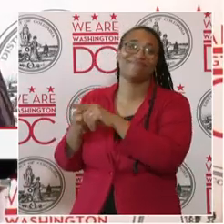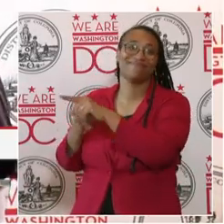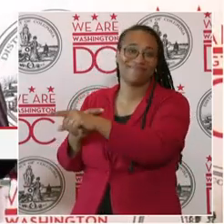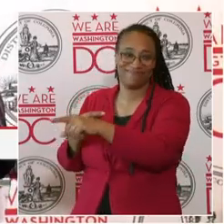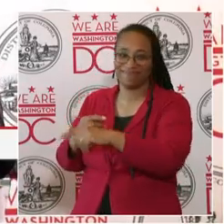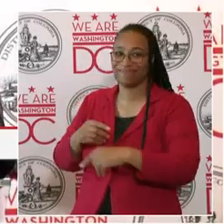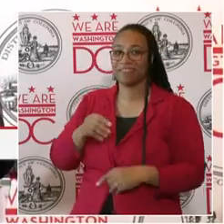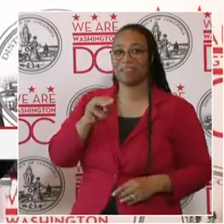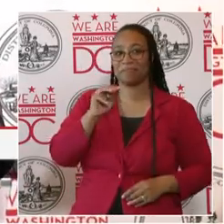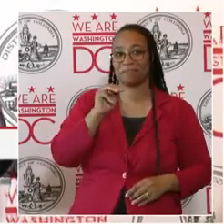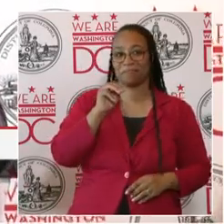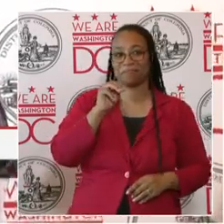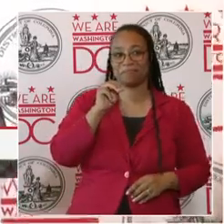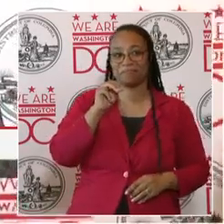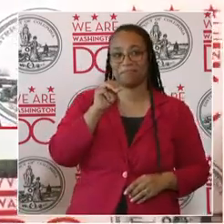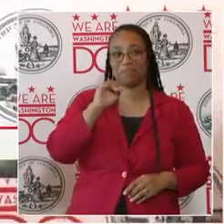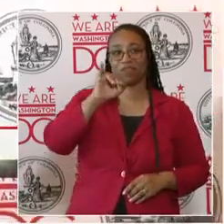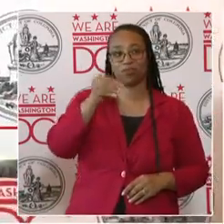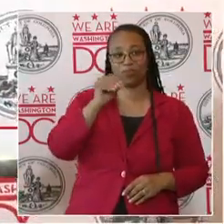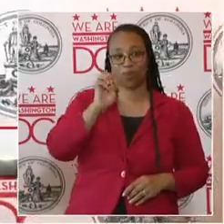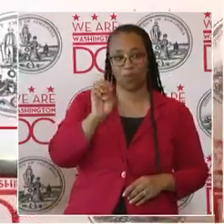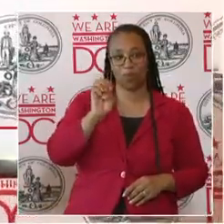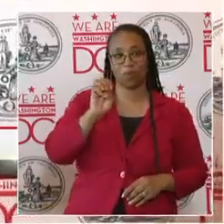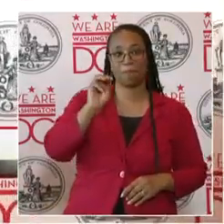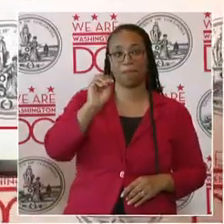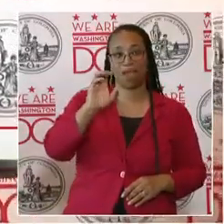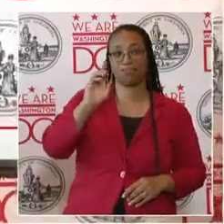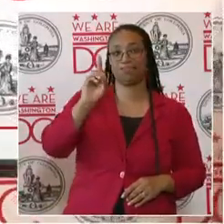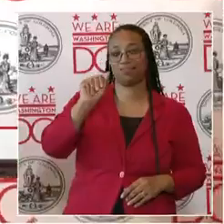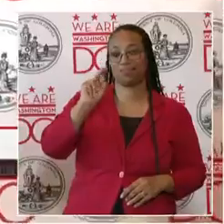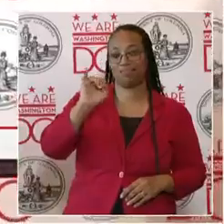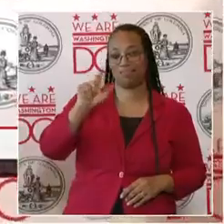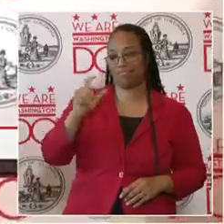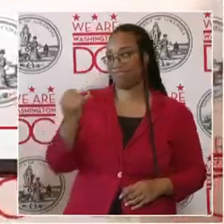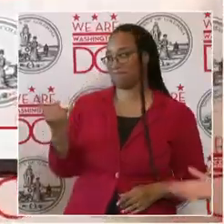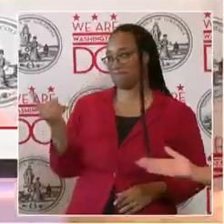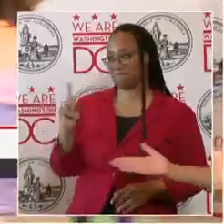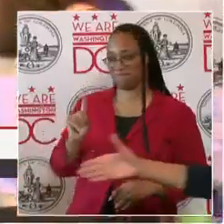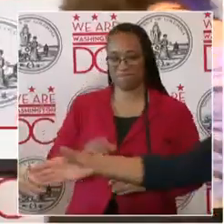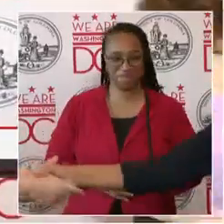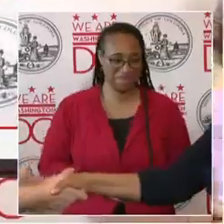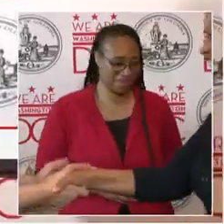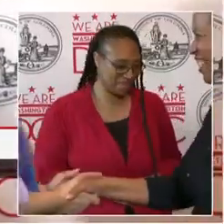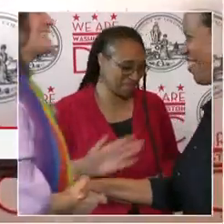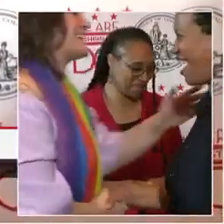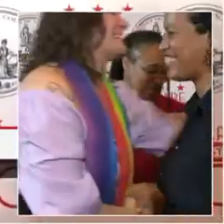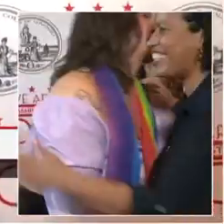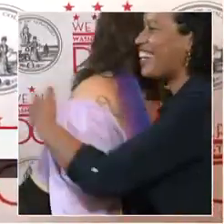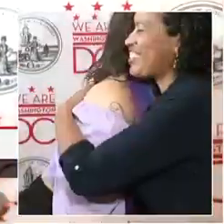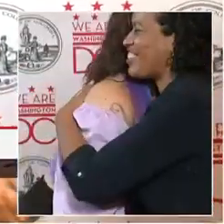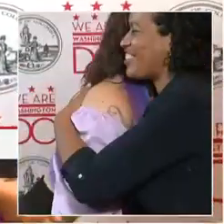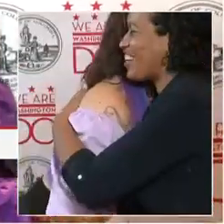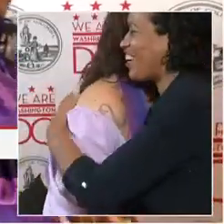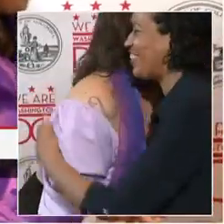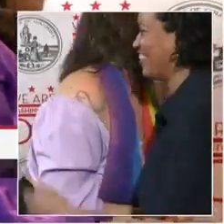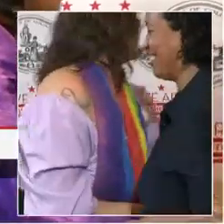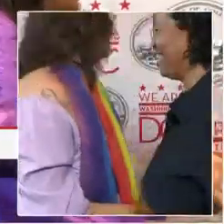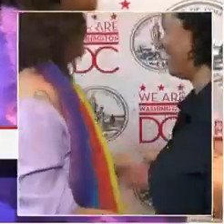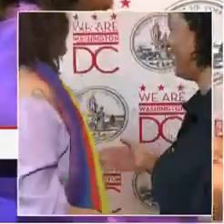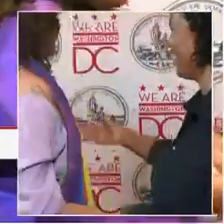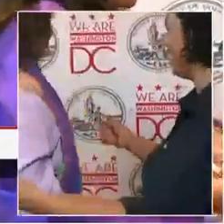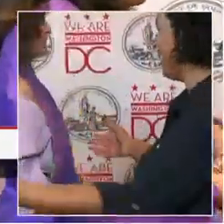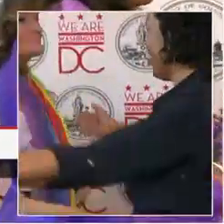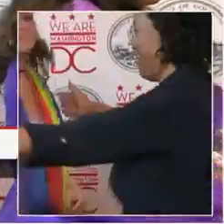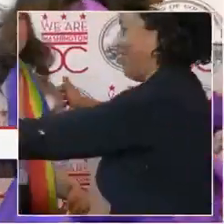Joe McDaniel is the co-owner of As You Are. Yes, a popular